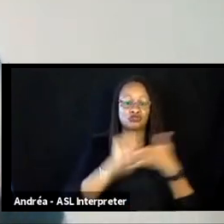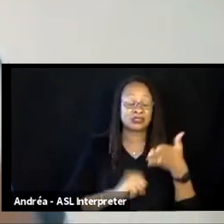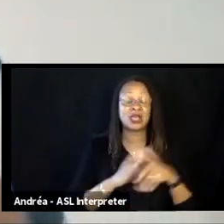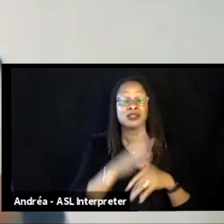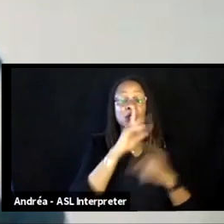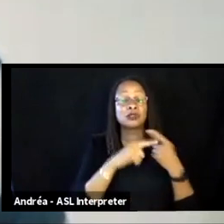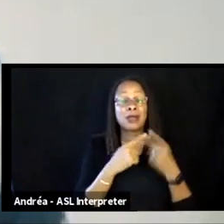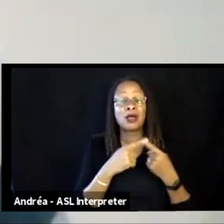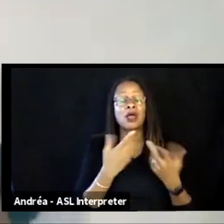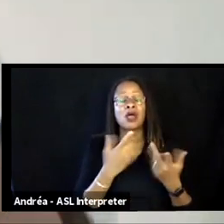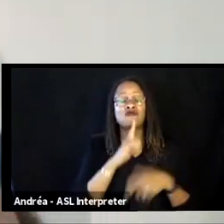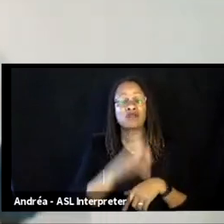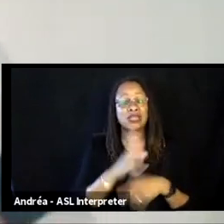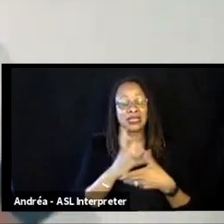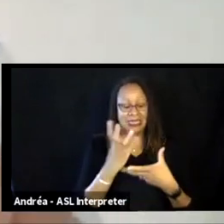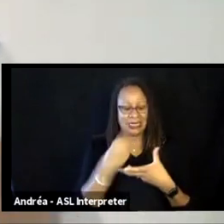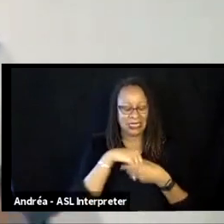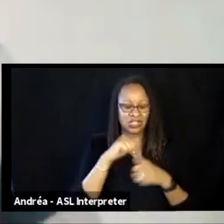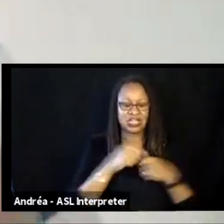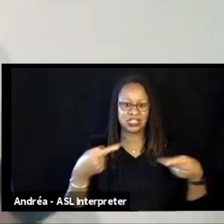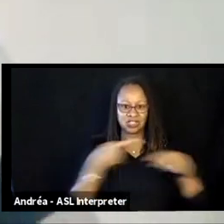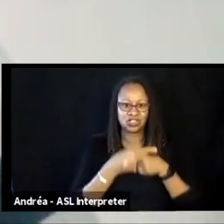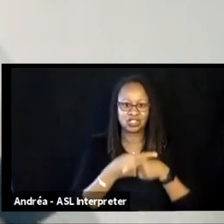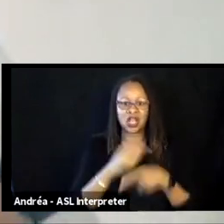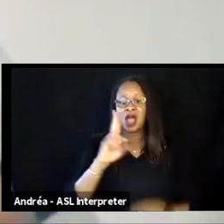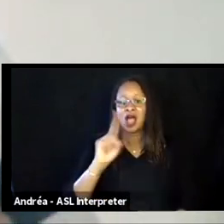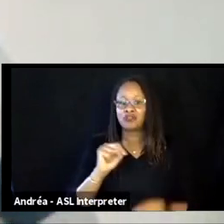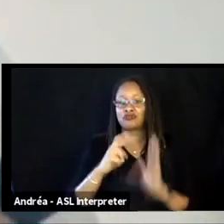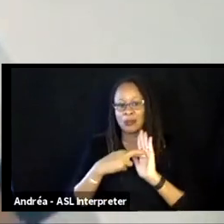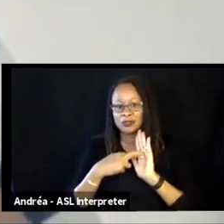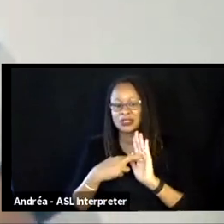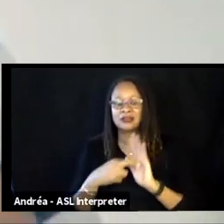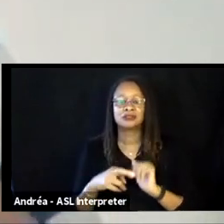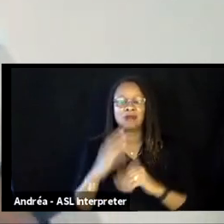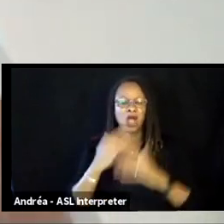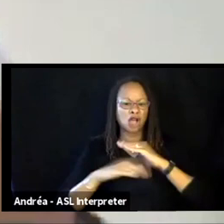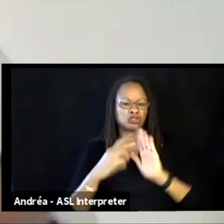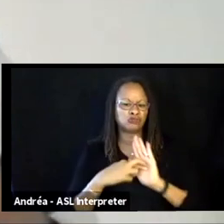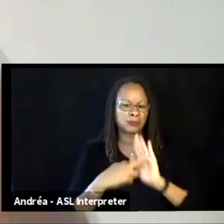authentically engaging with these kind of intersectional underrepresented groups